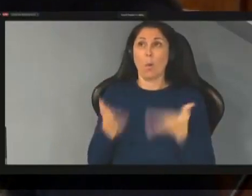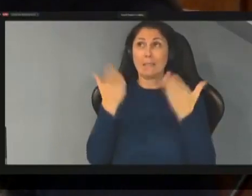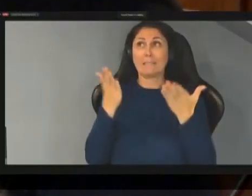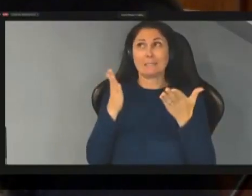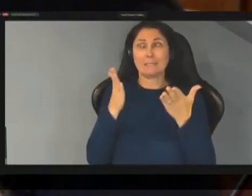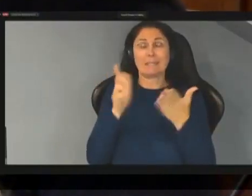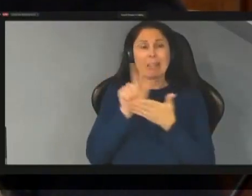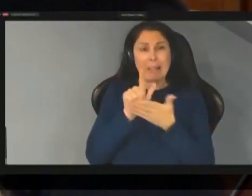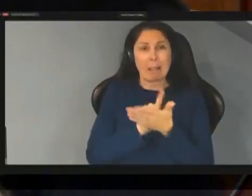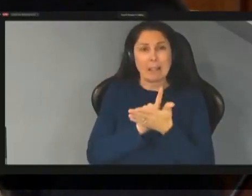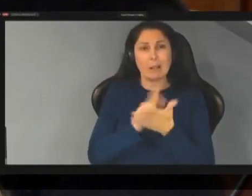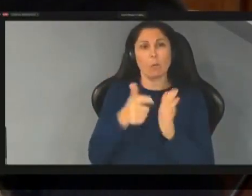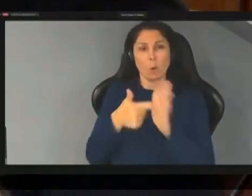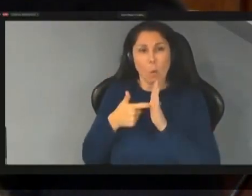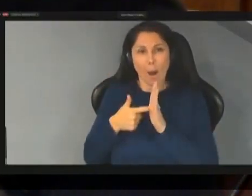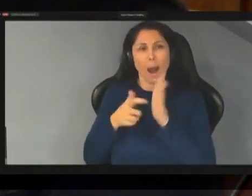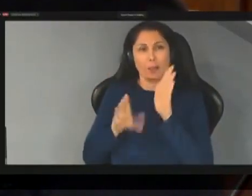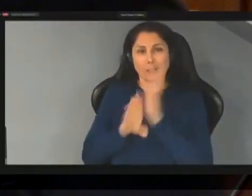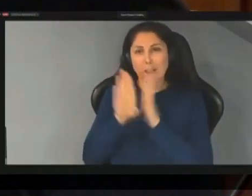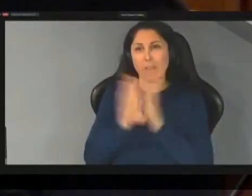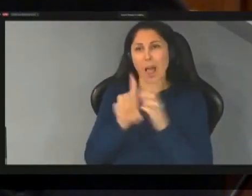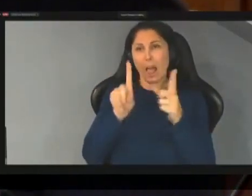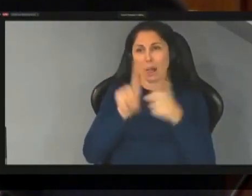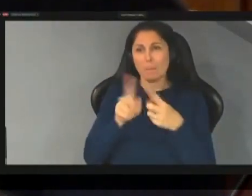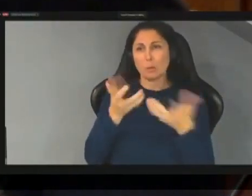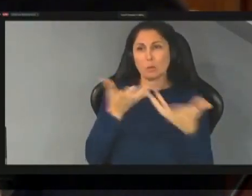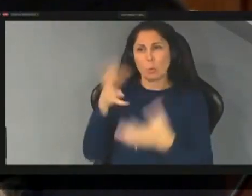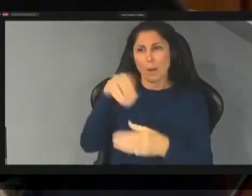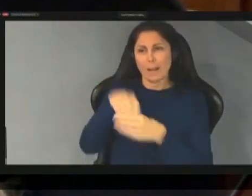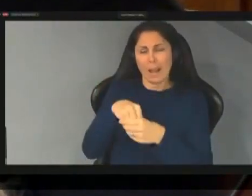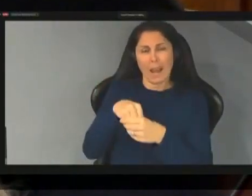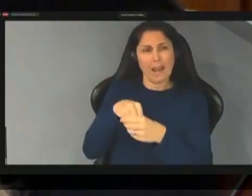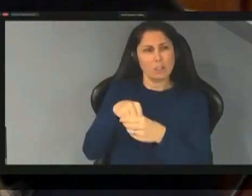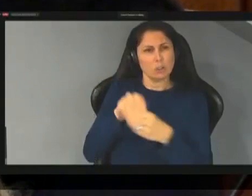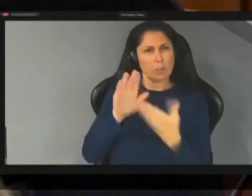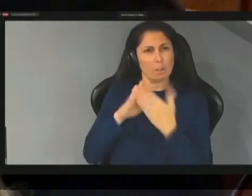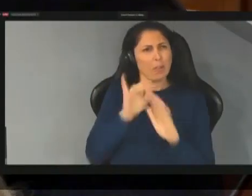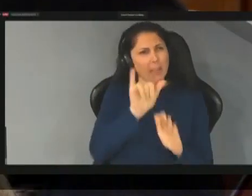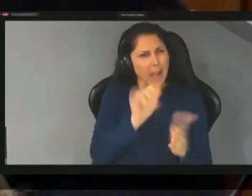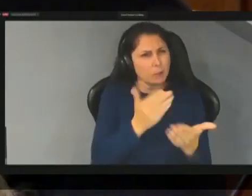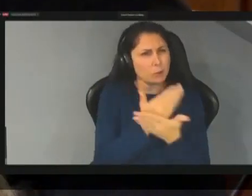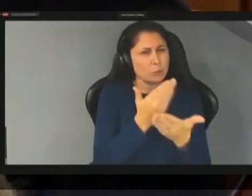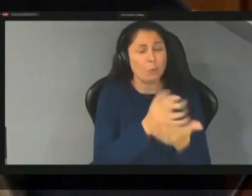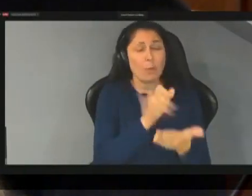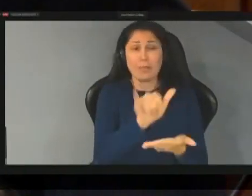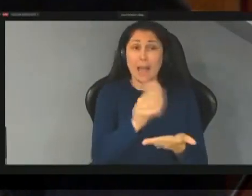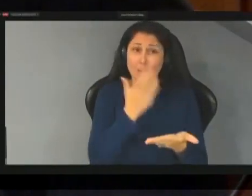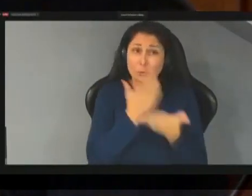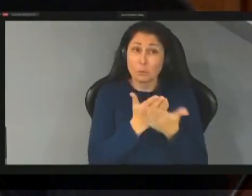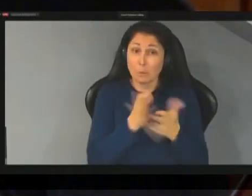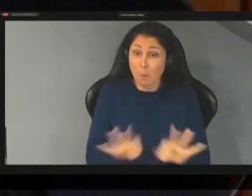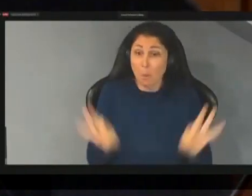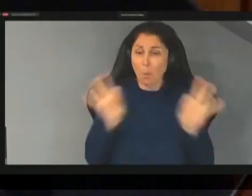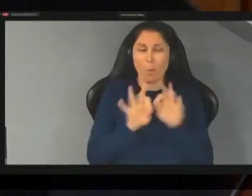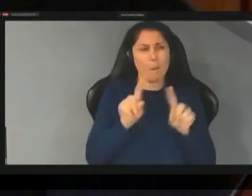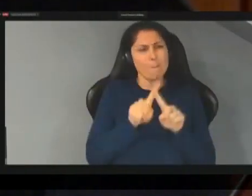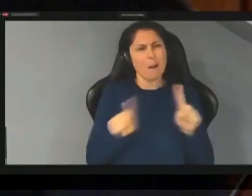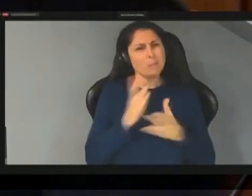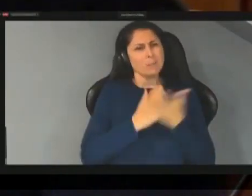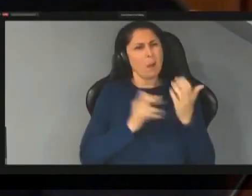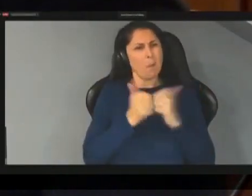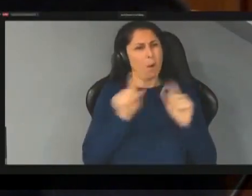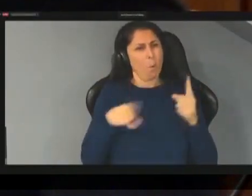require developers to engage community, that's new, that's good, and that's important. It, in some ways, whenever there's an